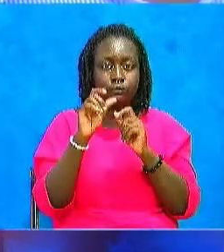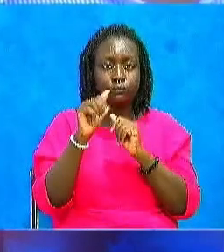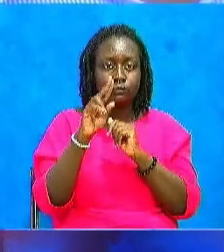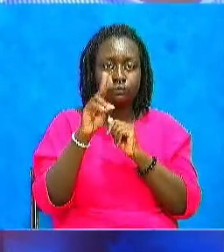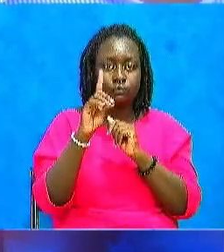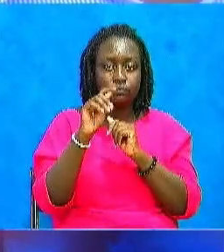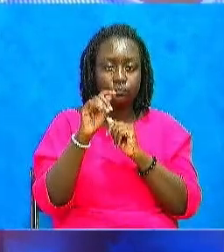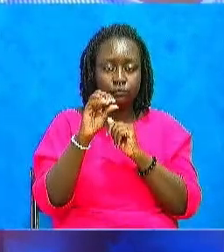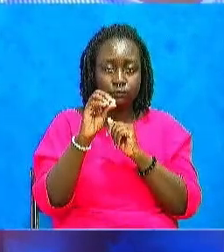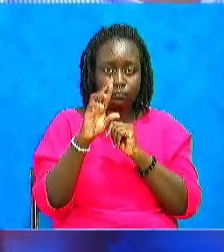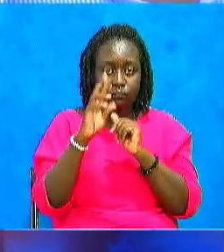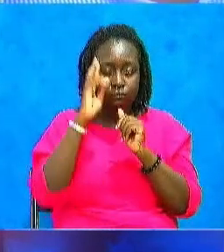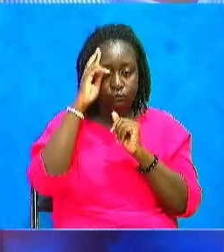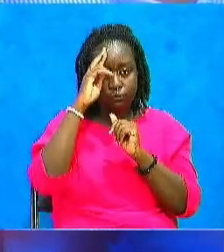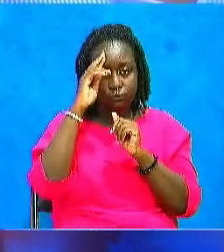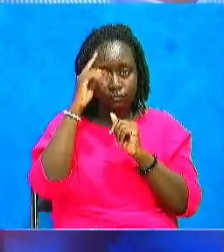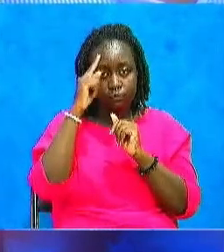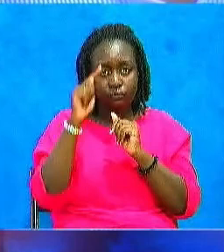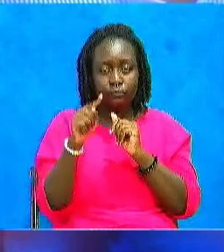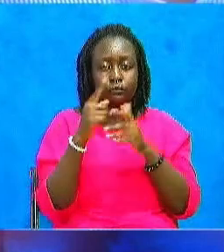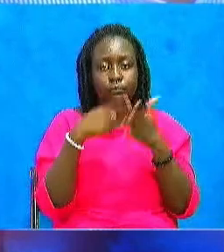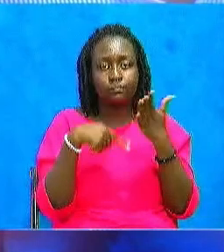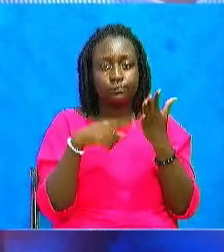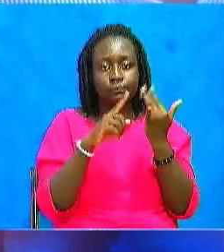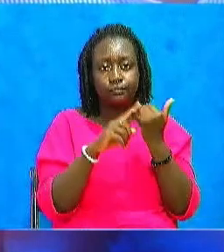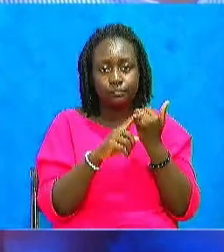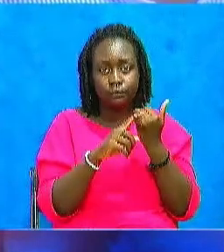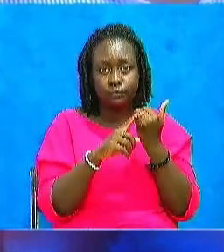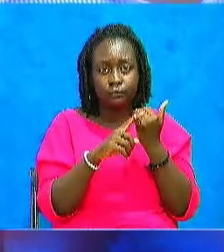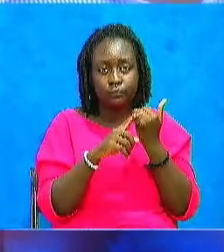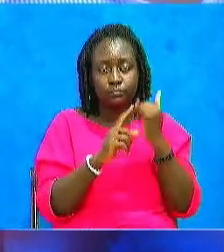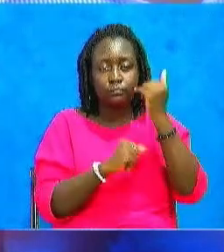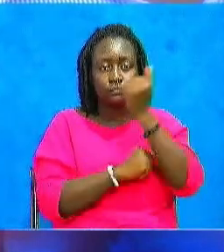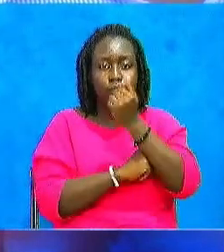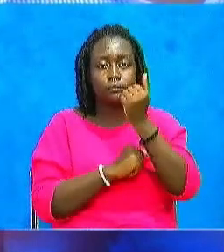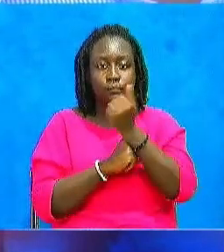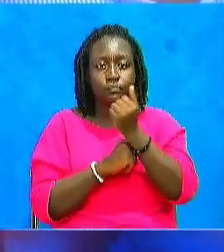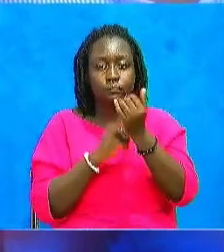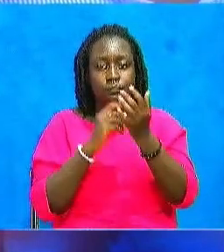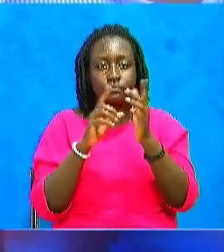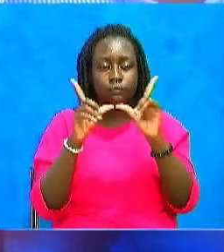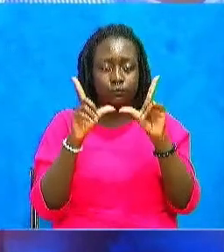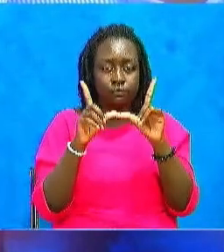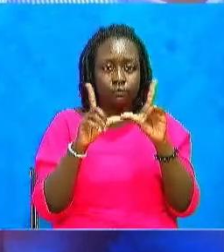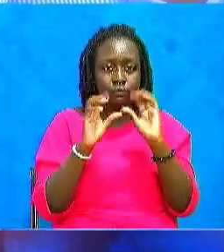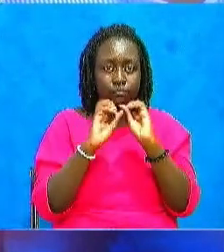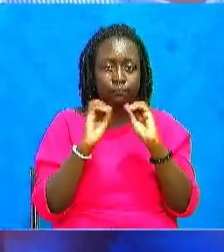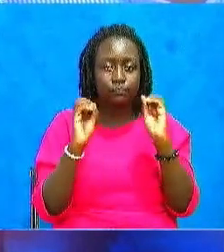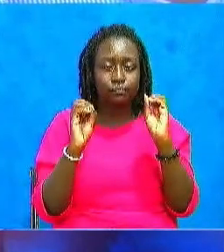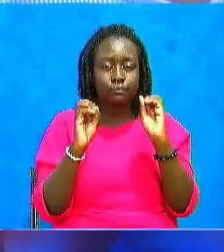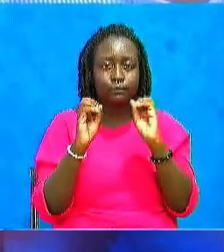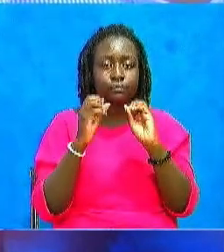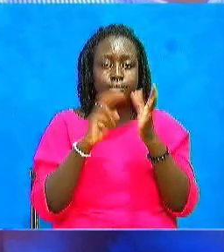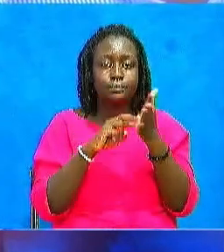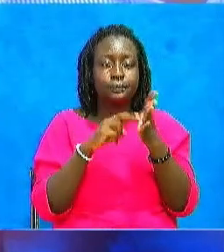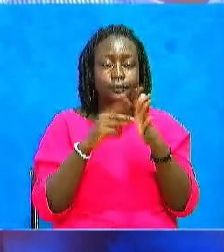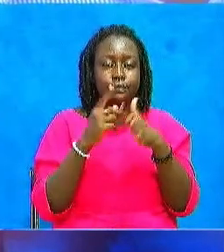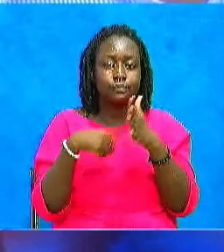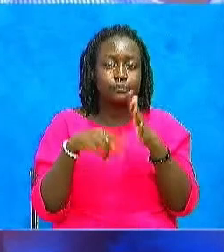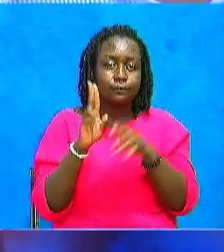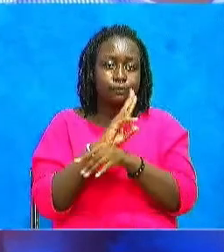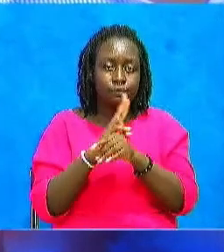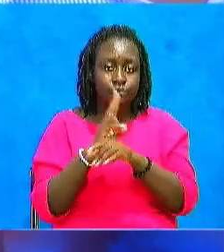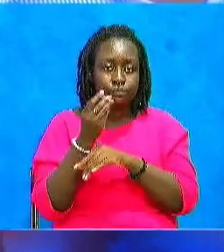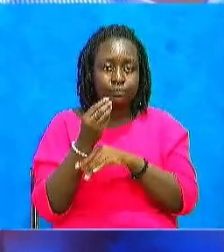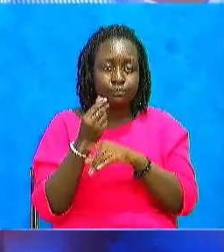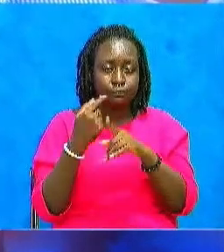General. And the reasons for these audit queries are, one, lack of supporting documents. It means that the county incurred expenditures, but there